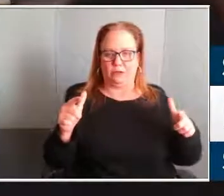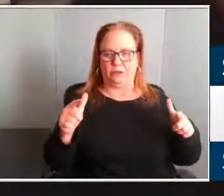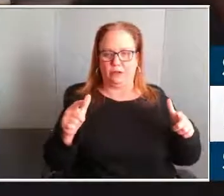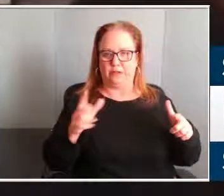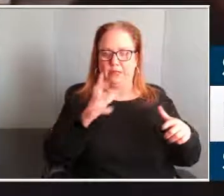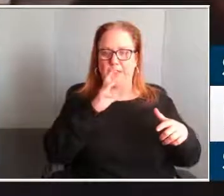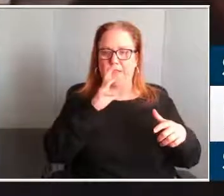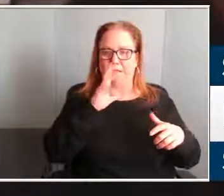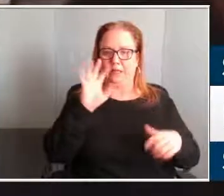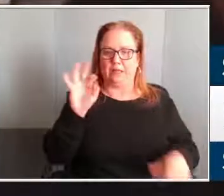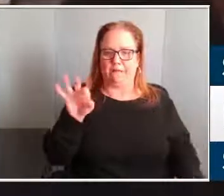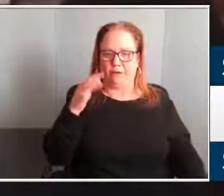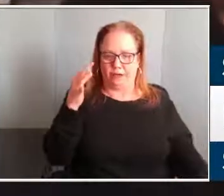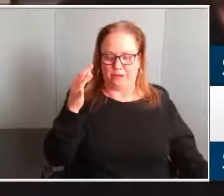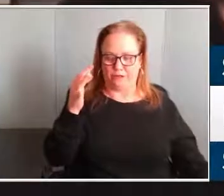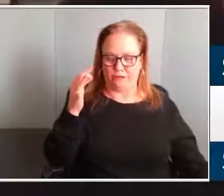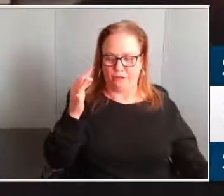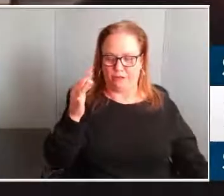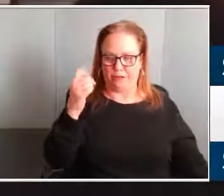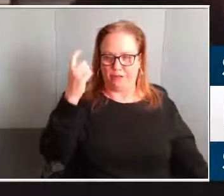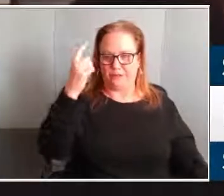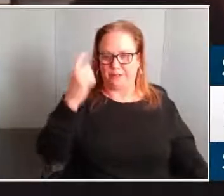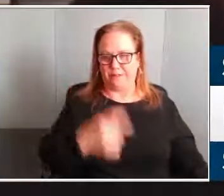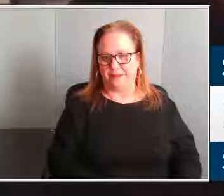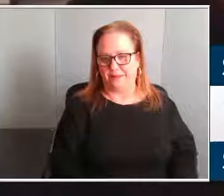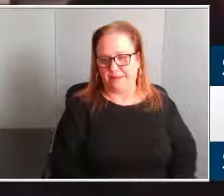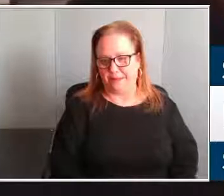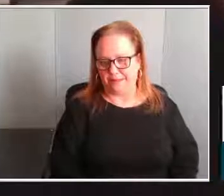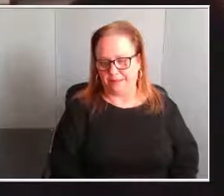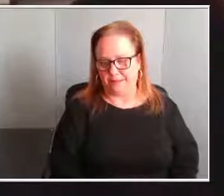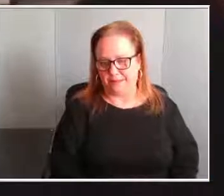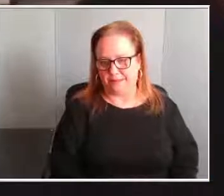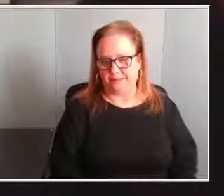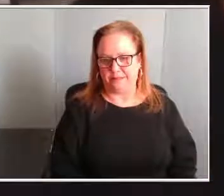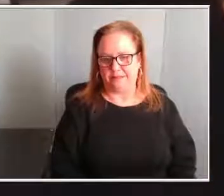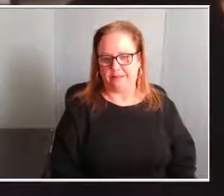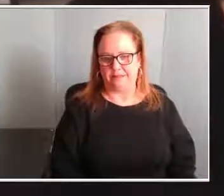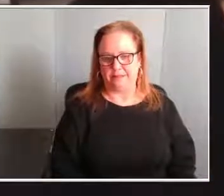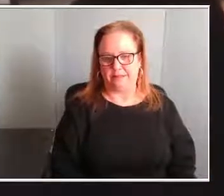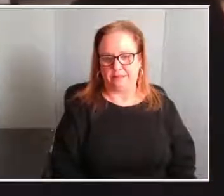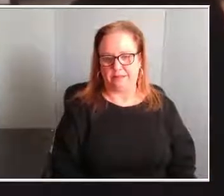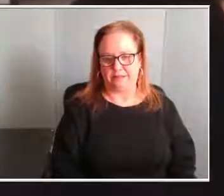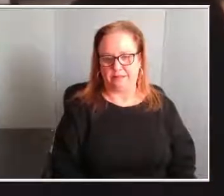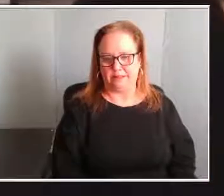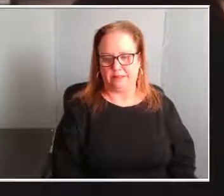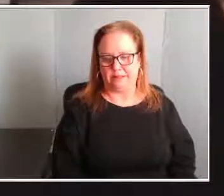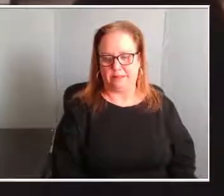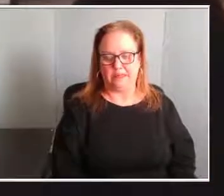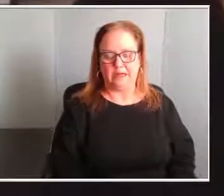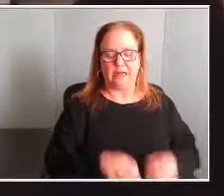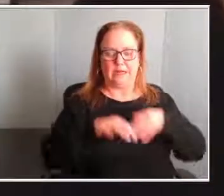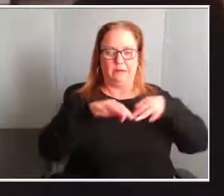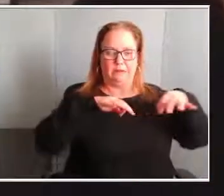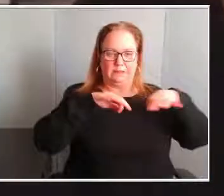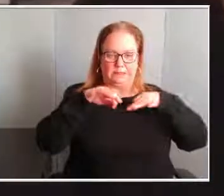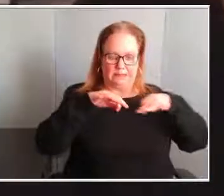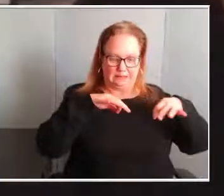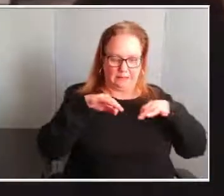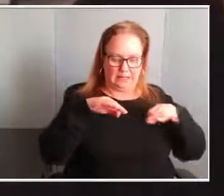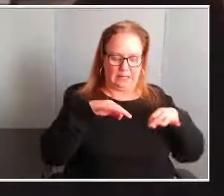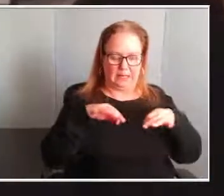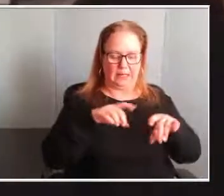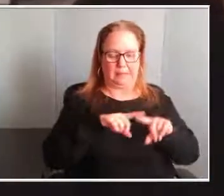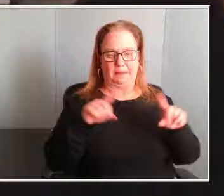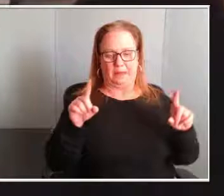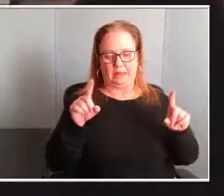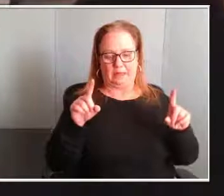speaking French or something. So he was explaining,